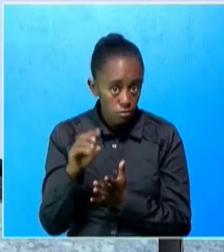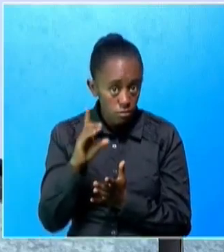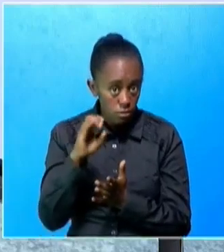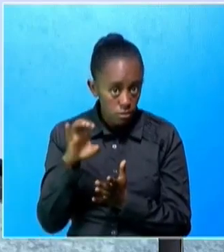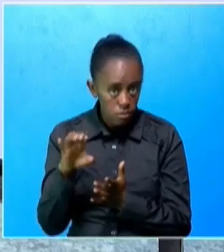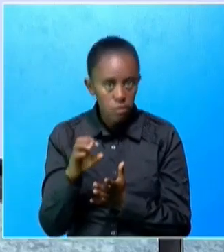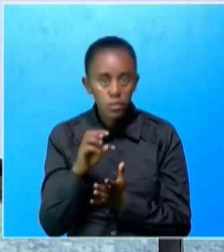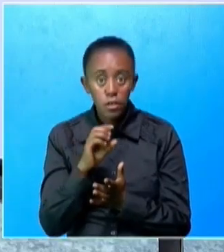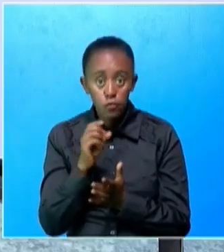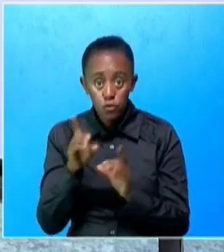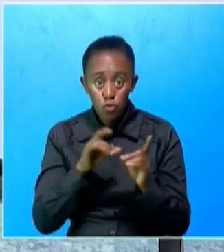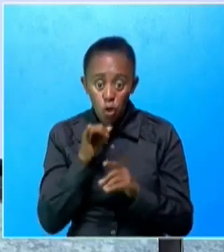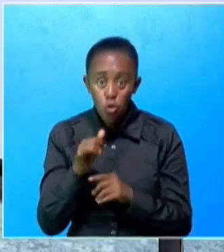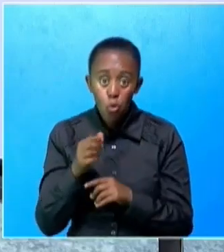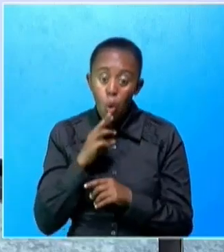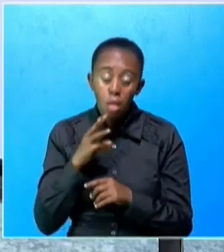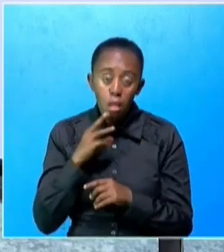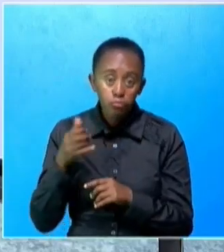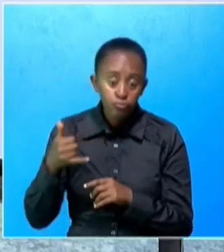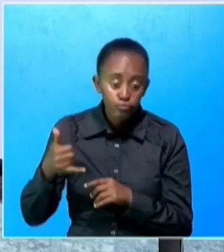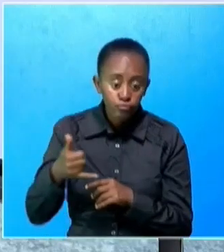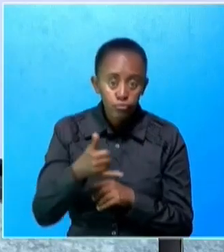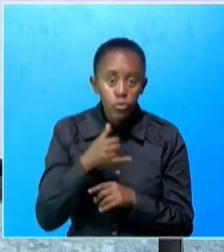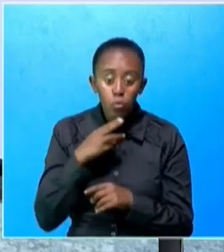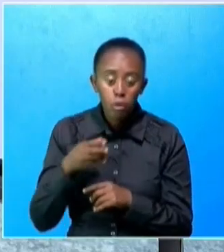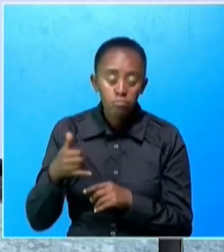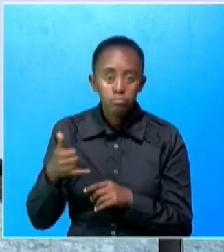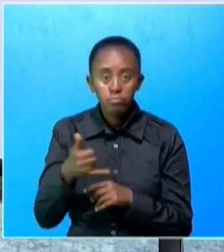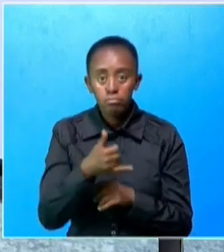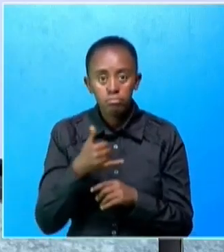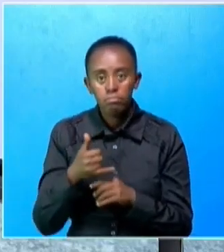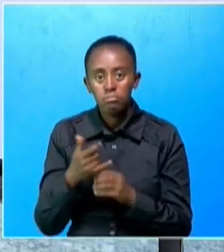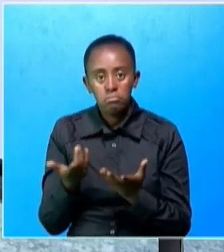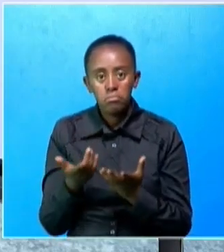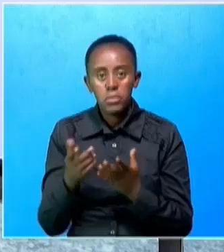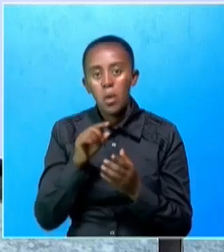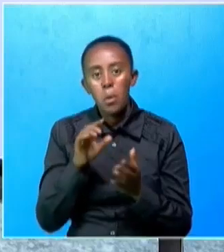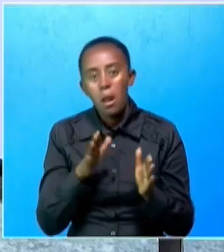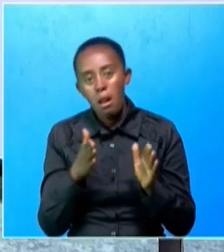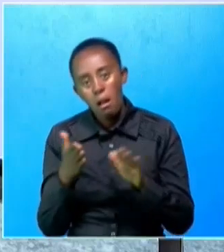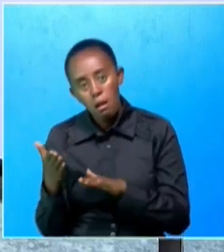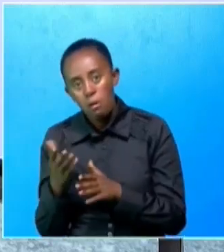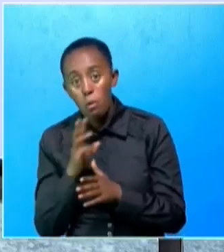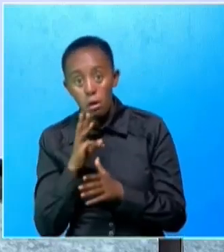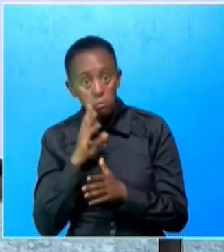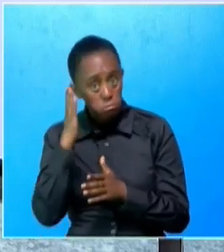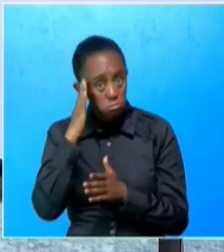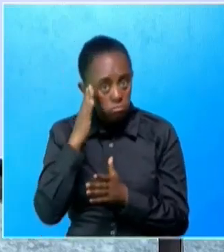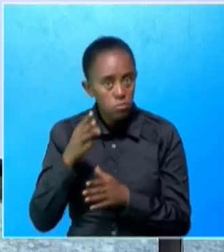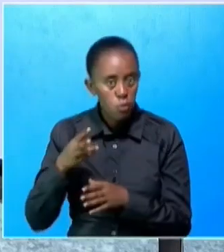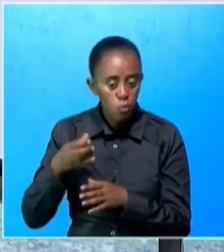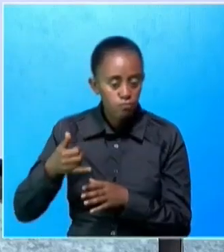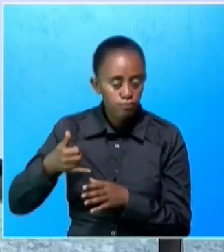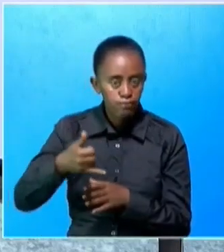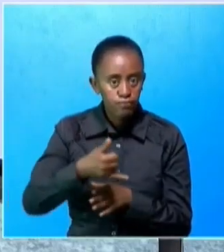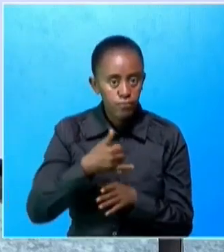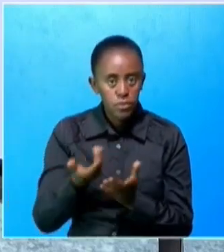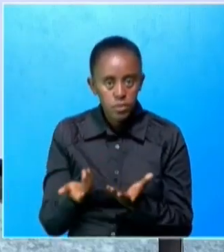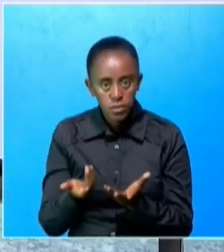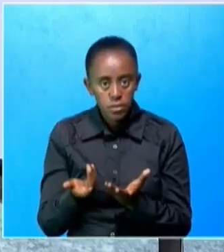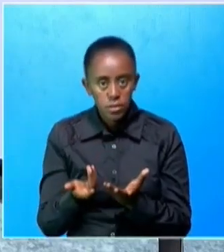water flowers, they will die. If you don't water plants, they will die. No water? Of course.